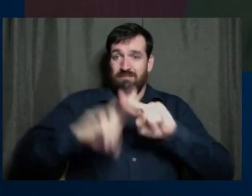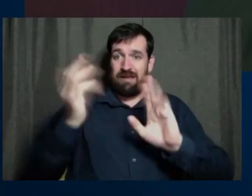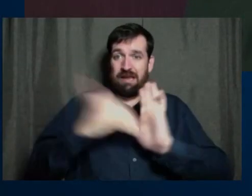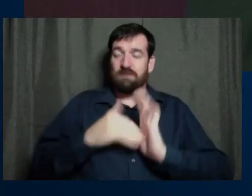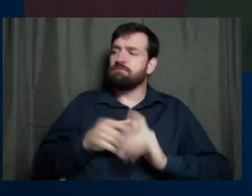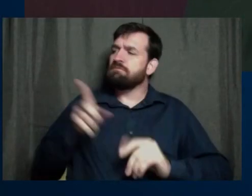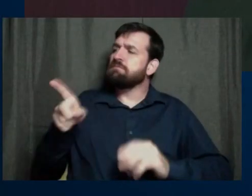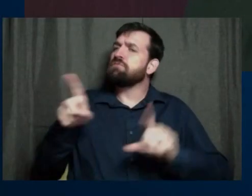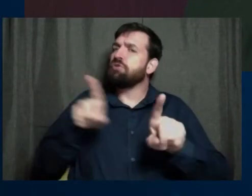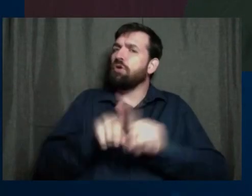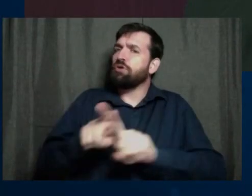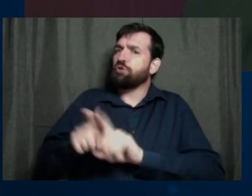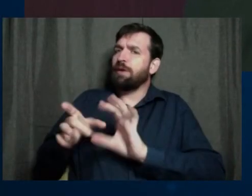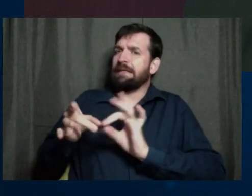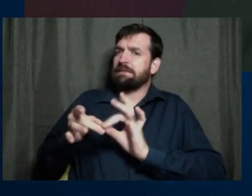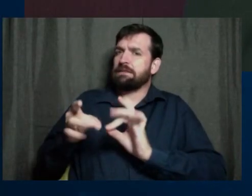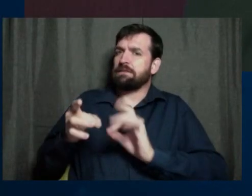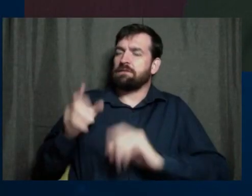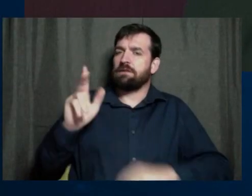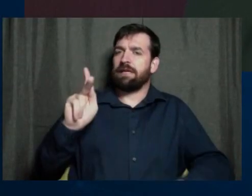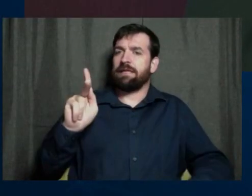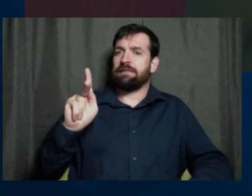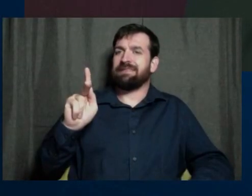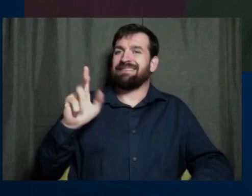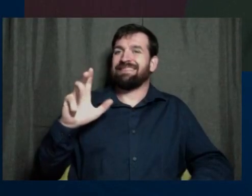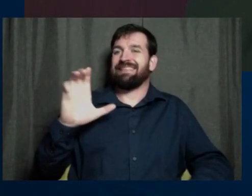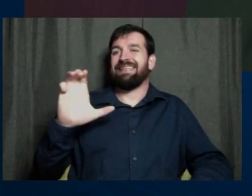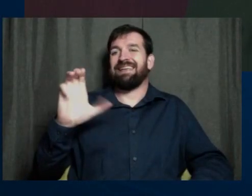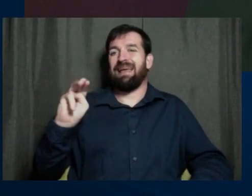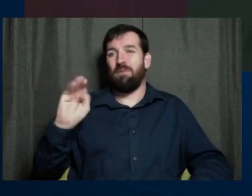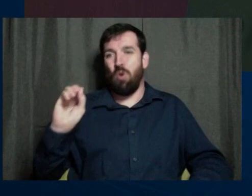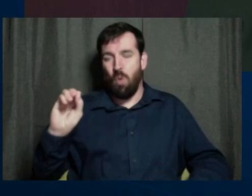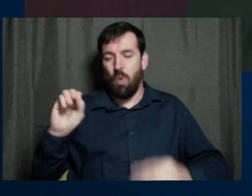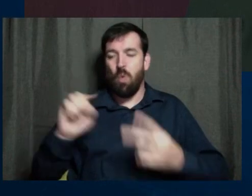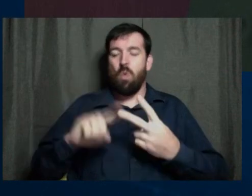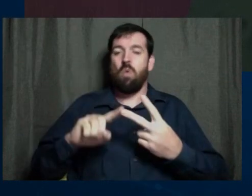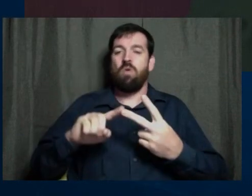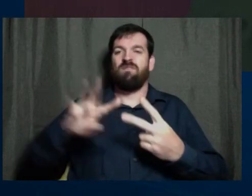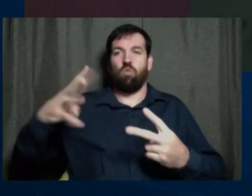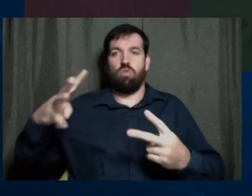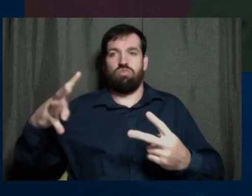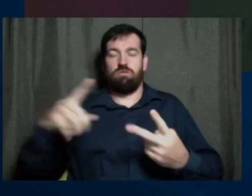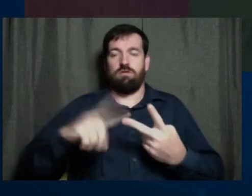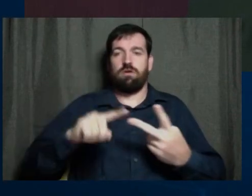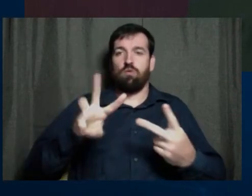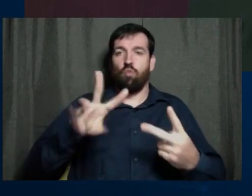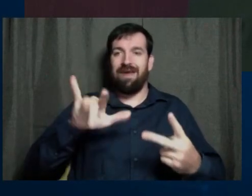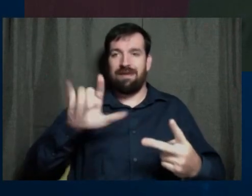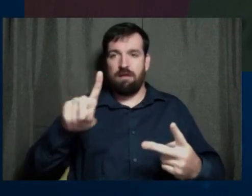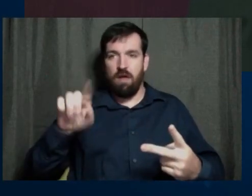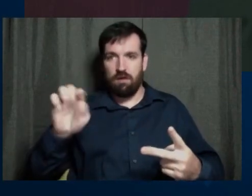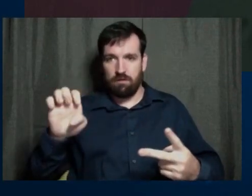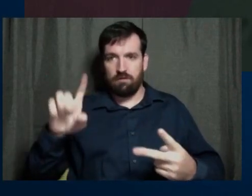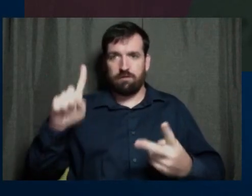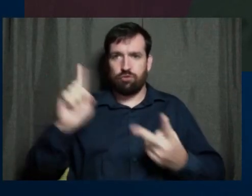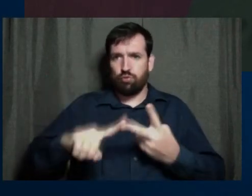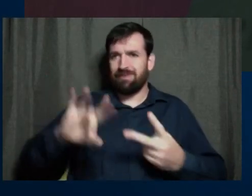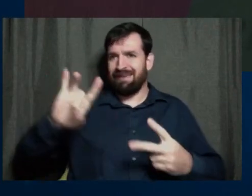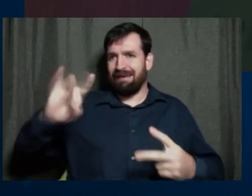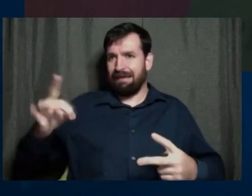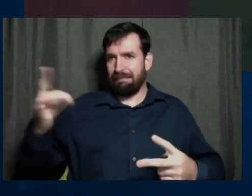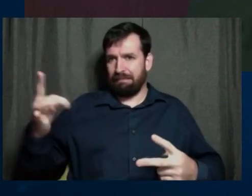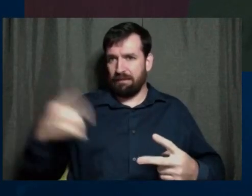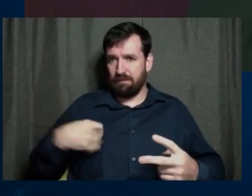that KCMO's mask mandate runs through the 4th, Wyandottes through the 18th. Do these dates make sense given the